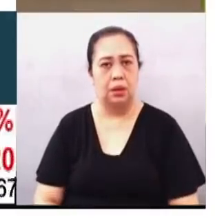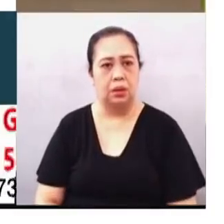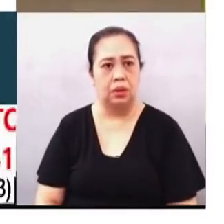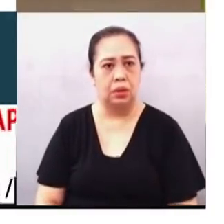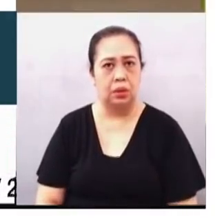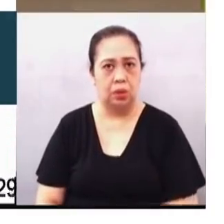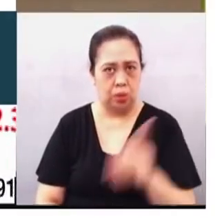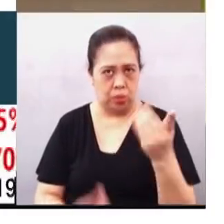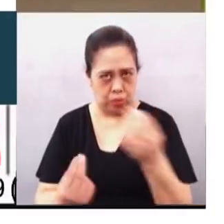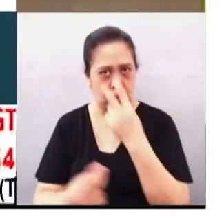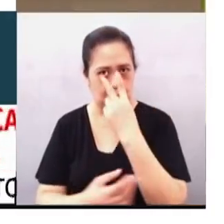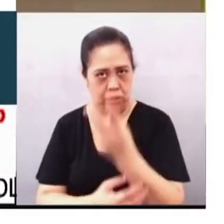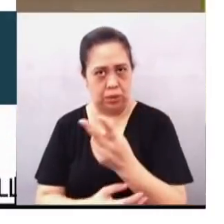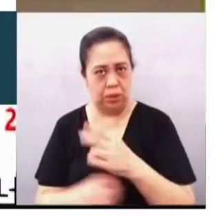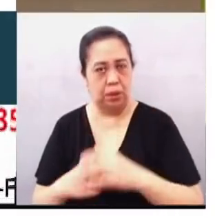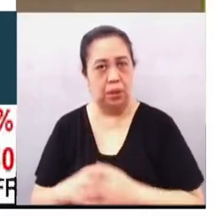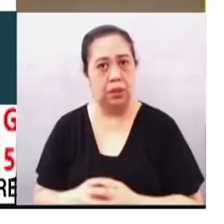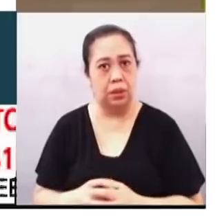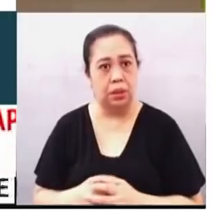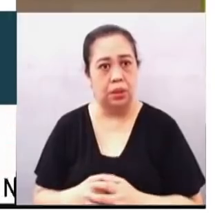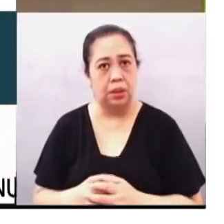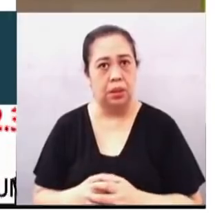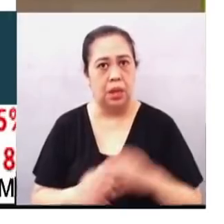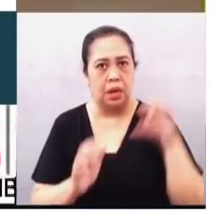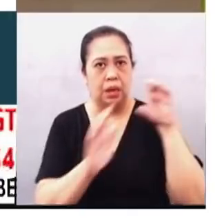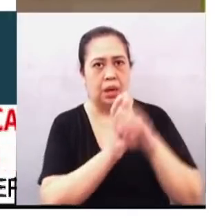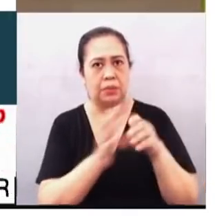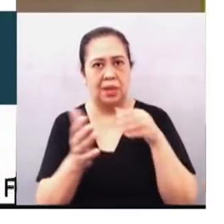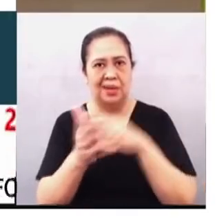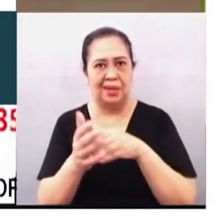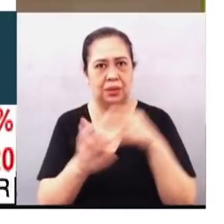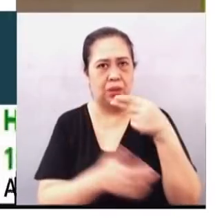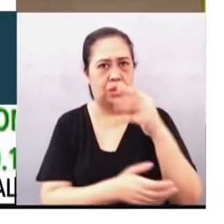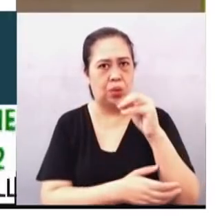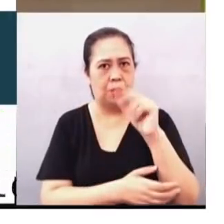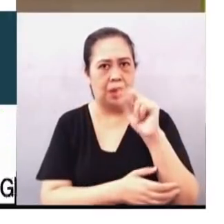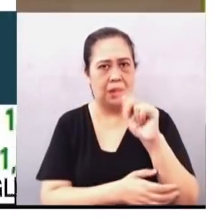see crimes against humanity happening in the Philippines?